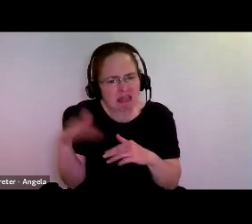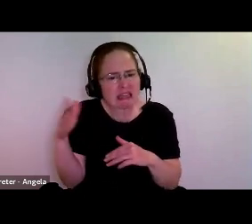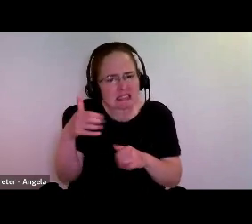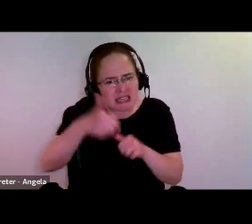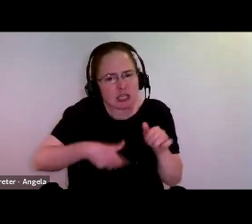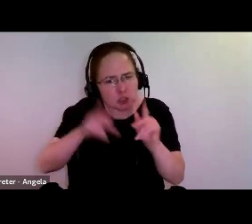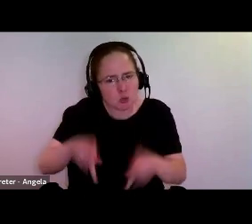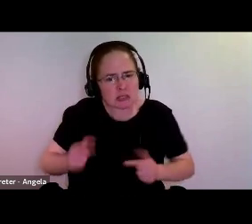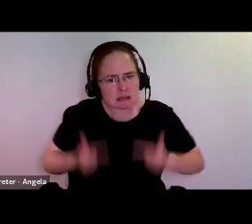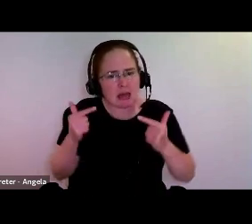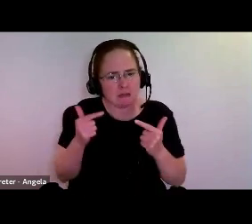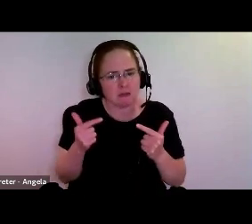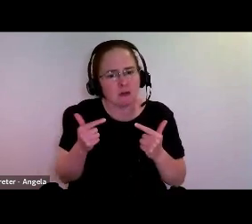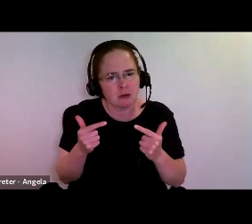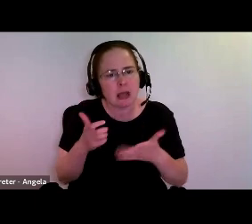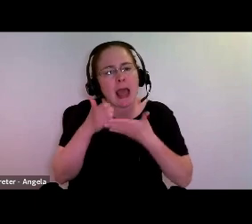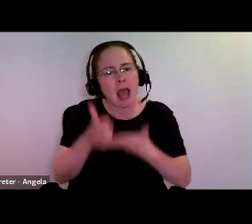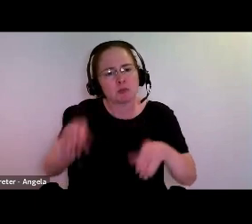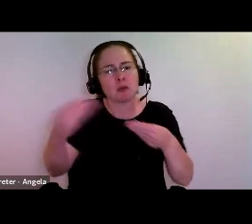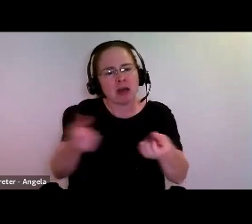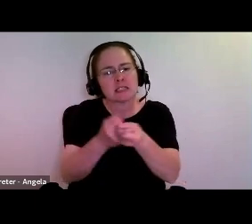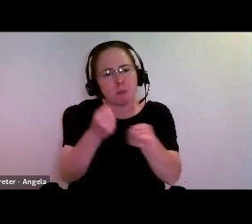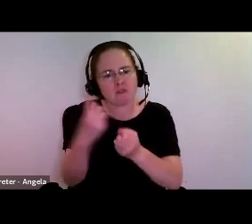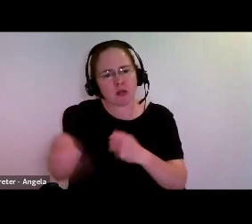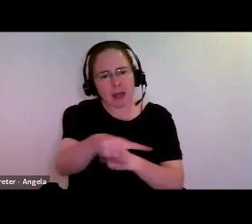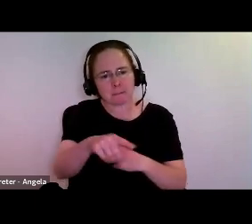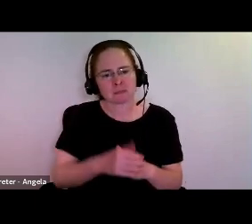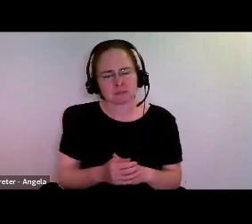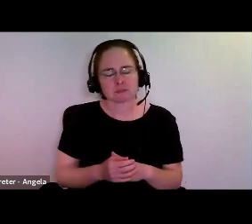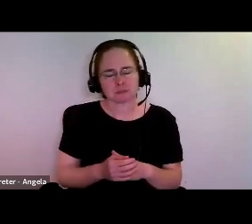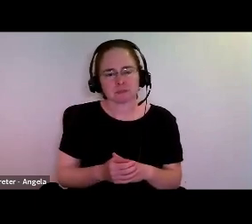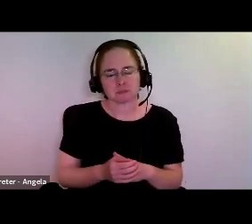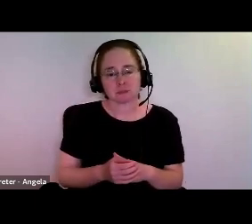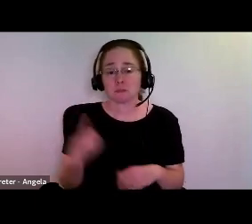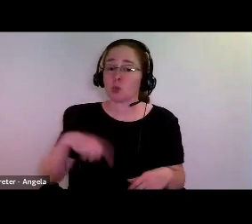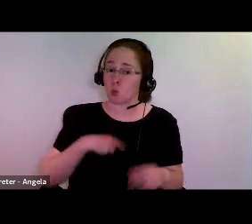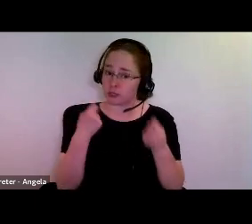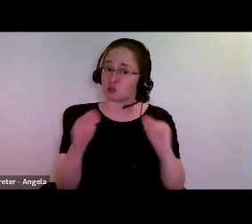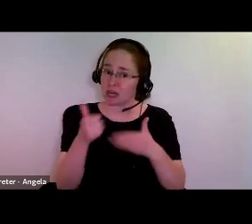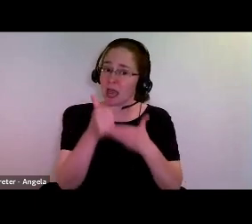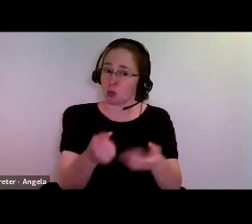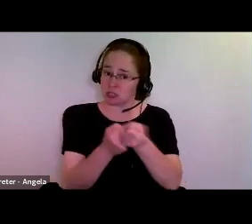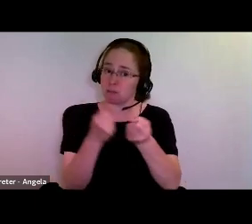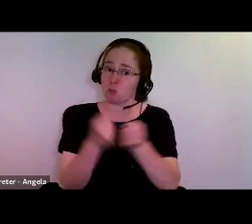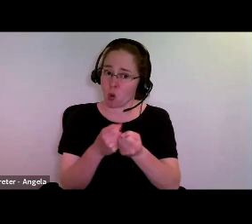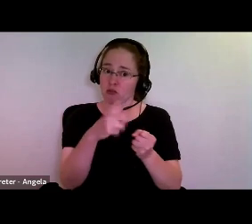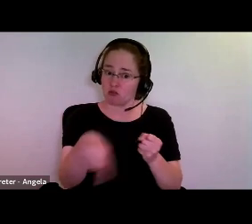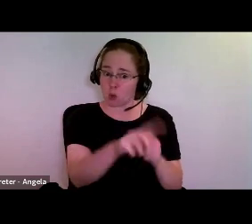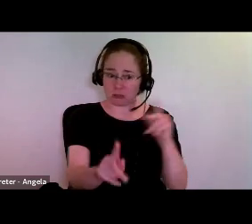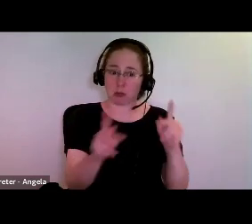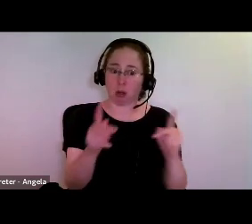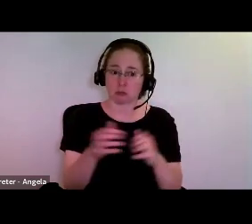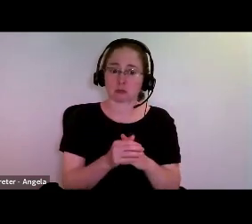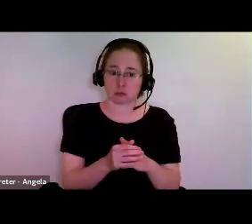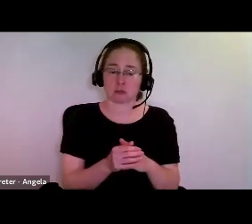each individual's life that helps provide support for them. And we try to help support those individuals